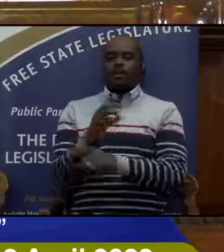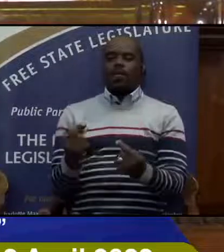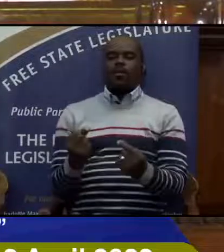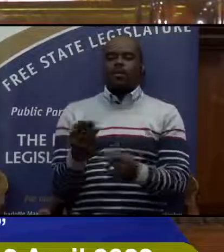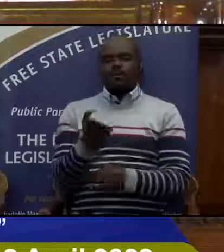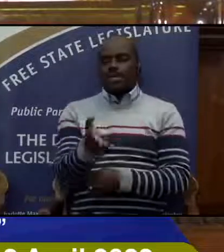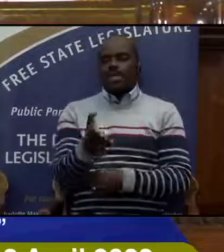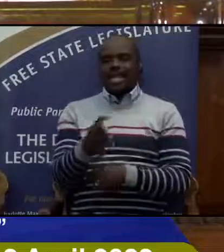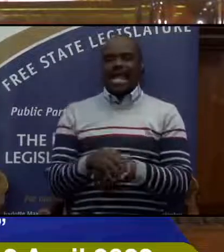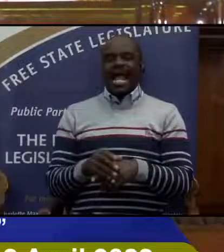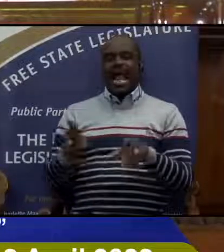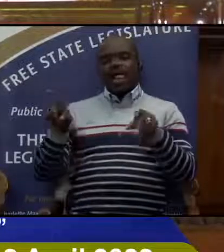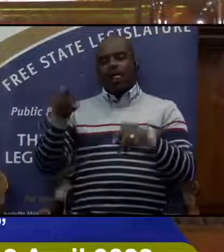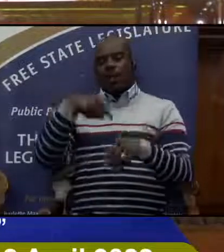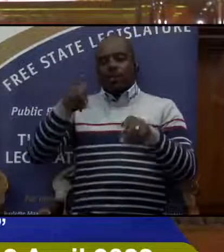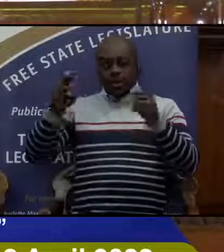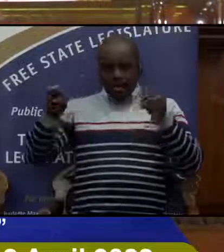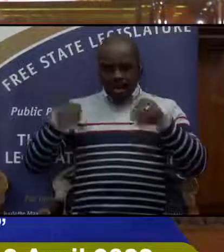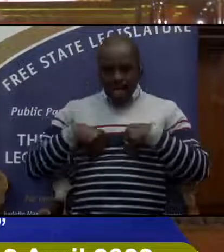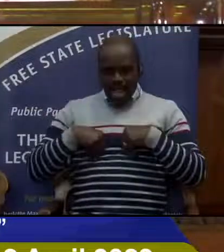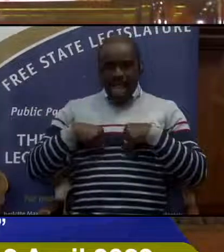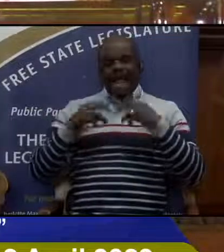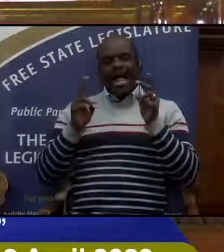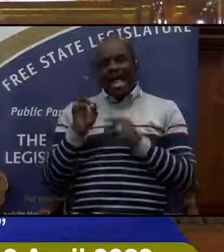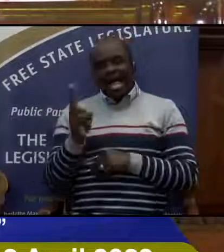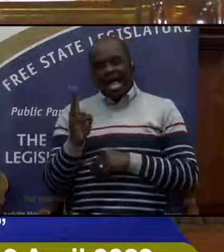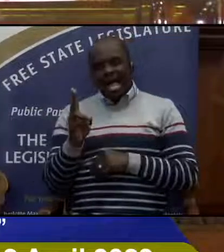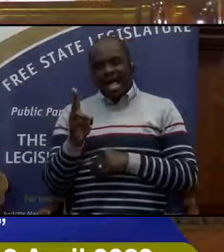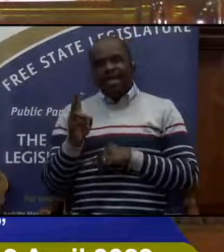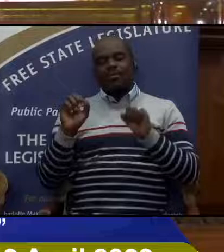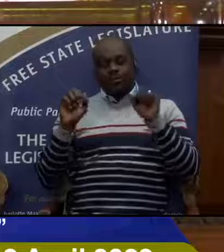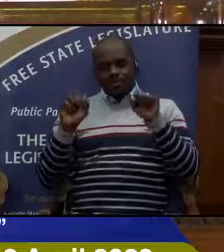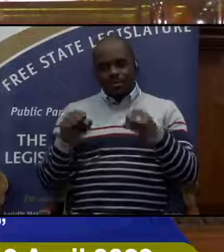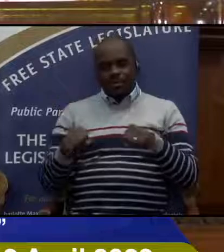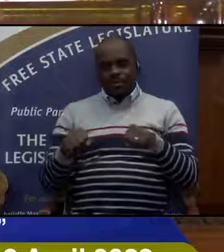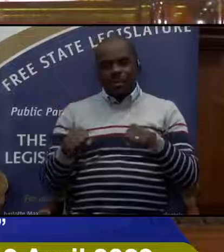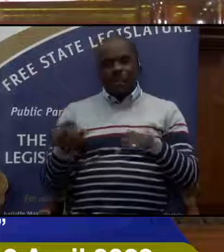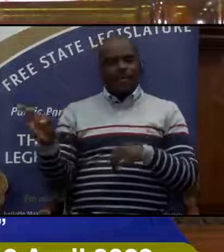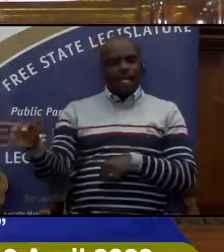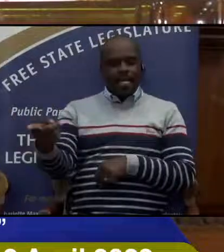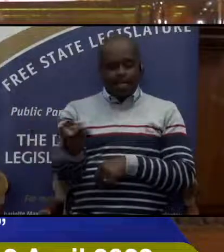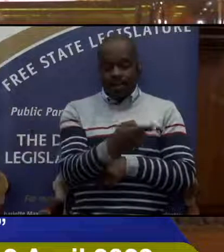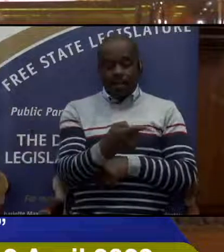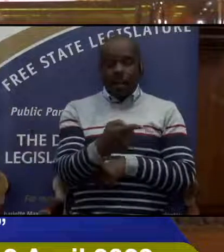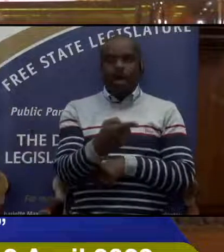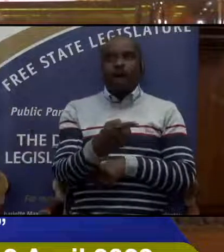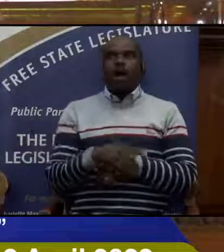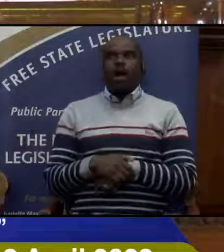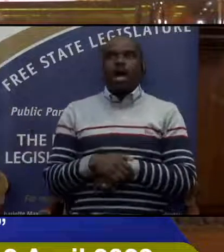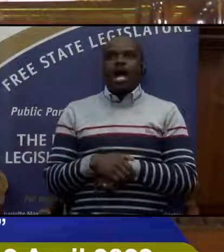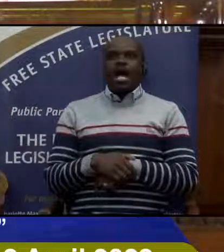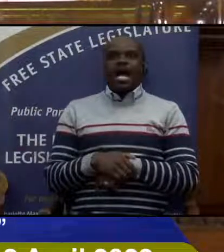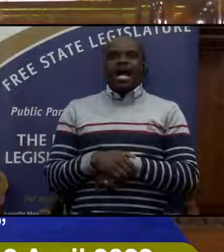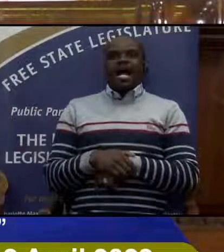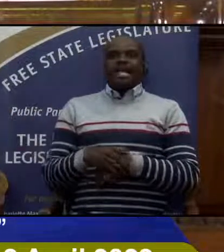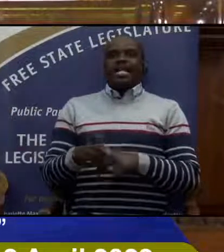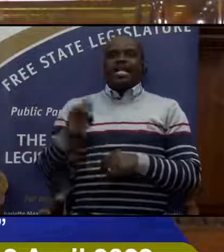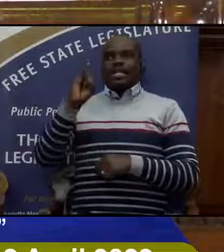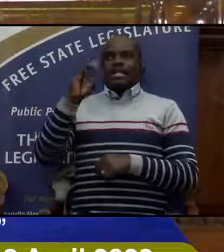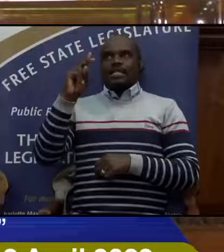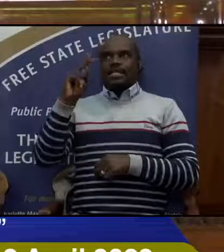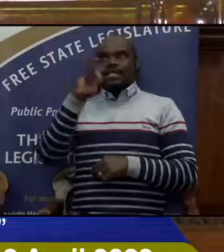appreciate and are looking forward to the employee wellness endeavor to improve on the wellness of